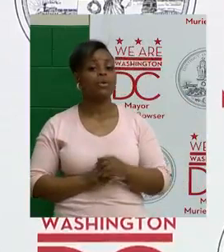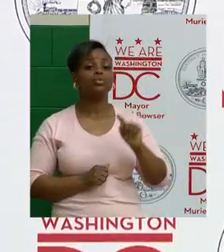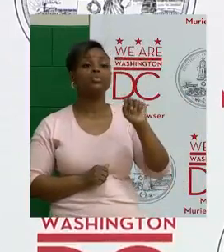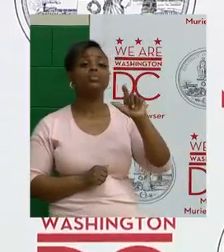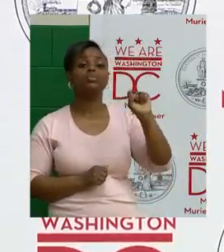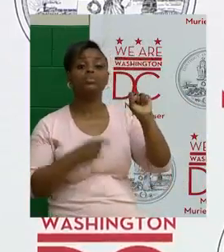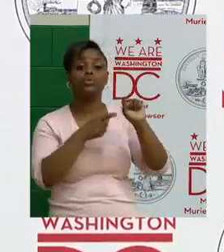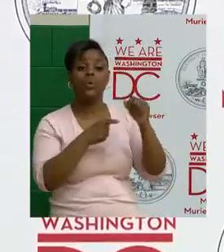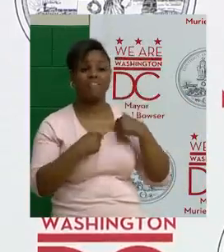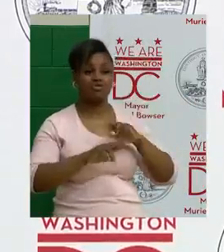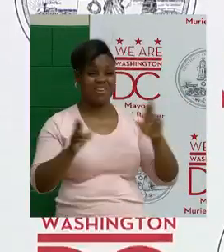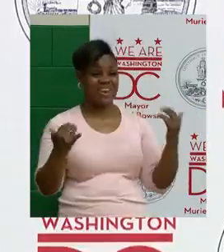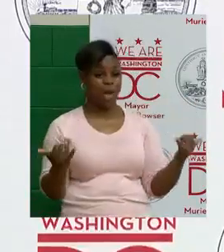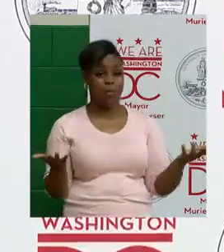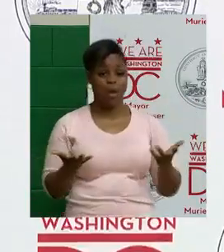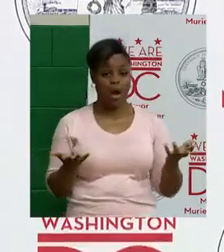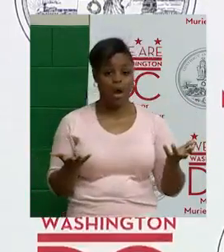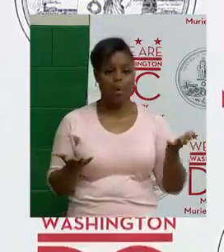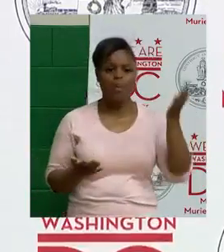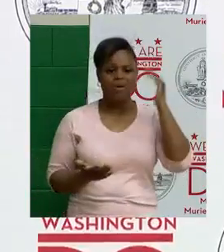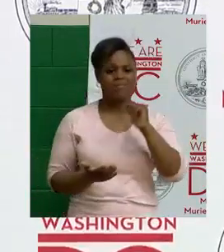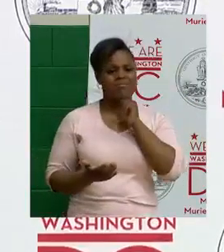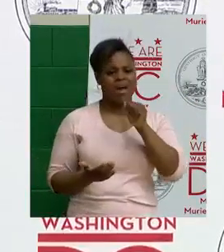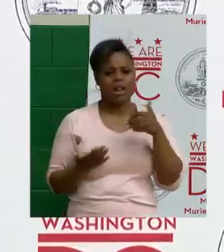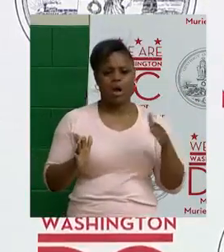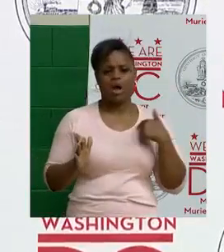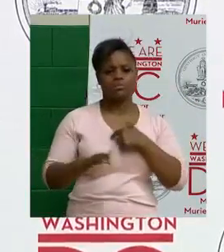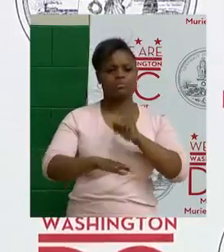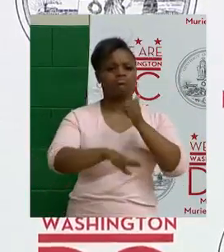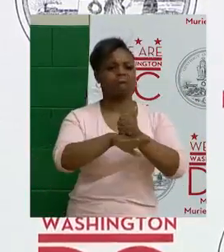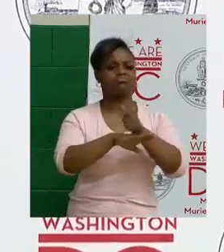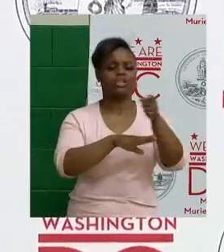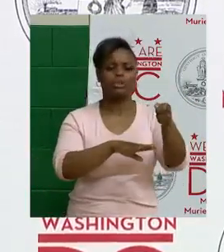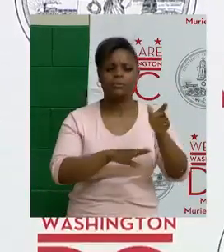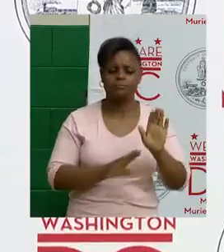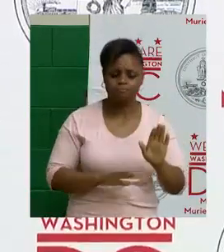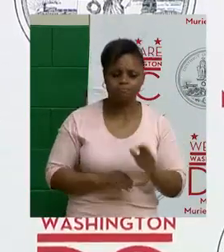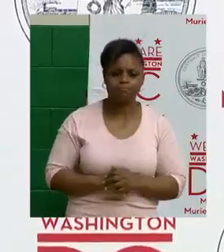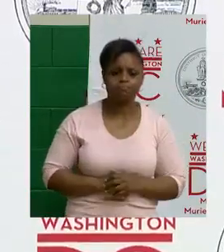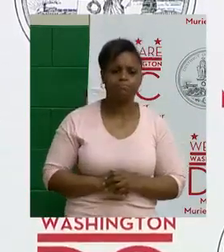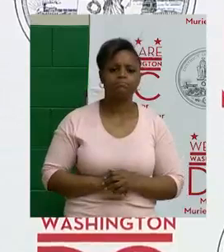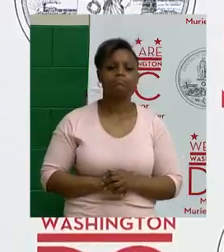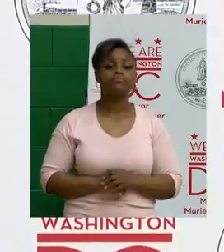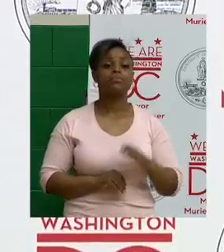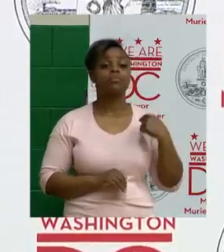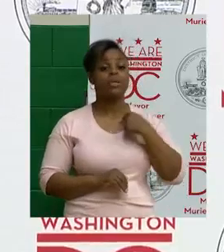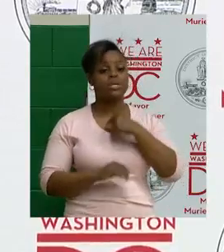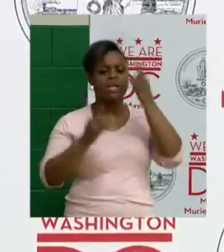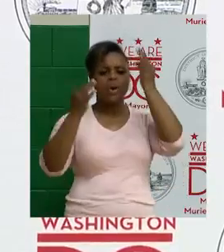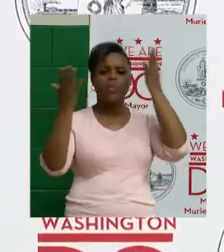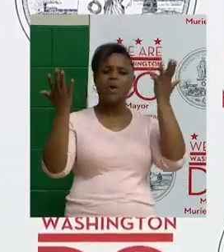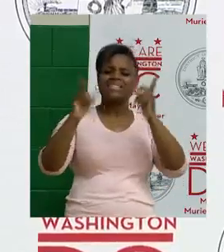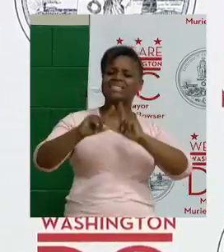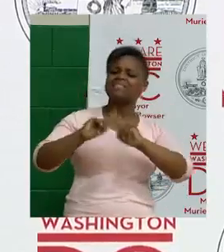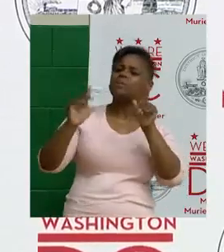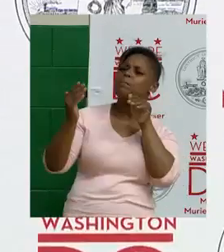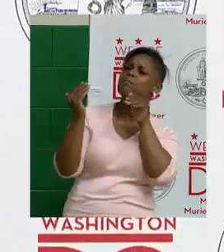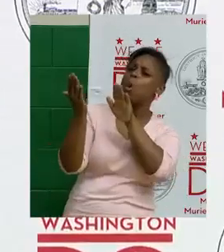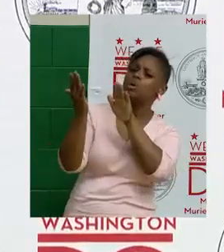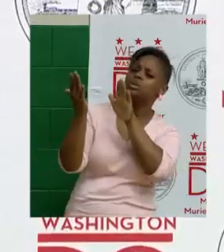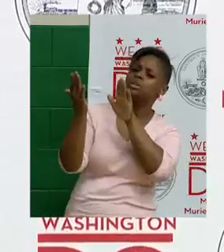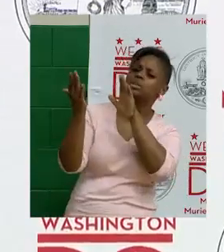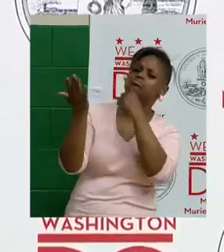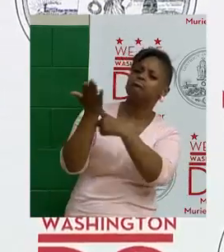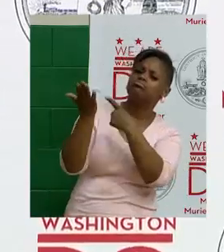right now won't get us there. So we need to all be thinking about what we need to do differently to get to